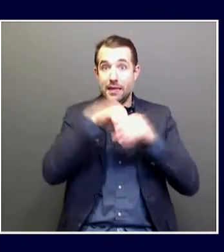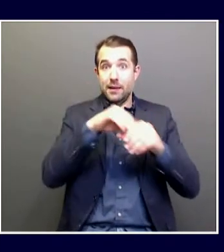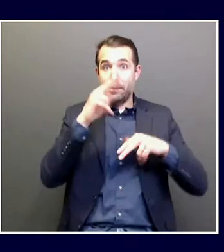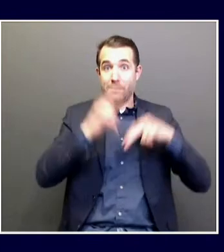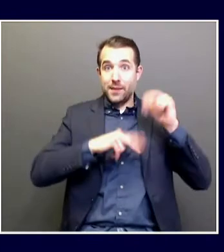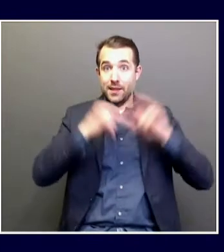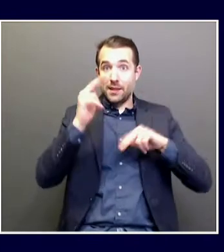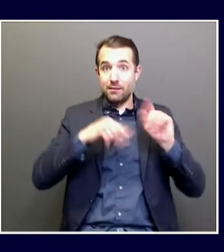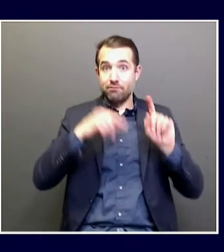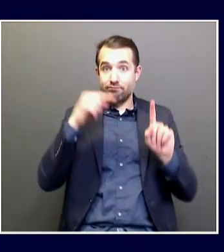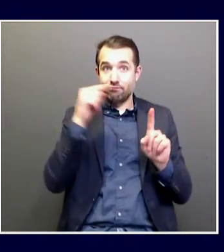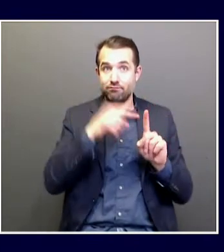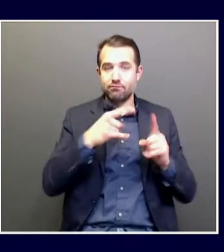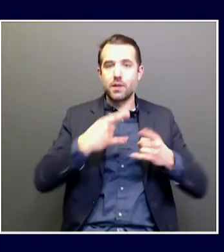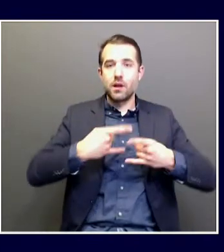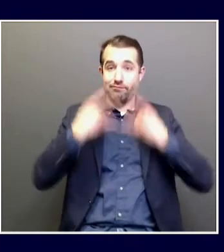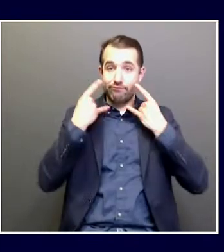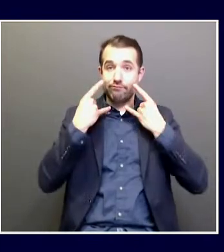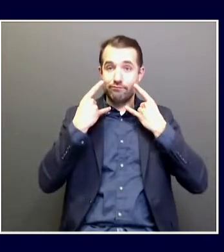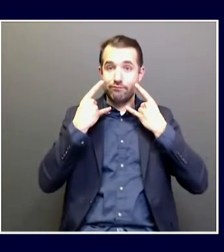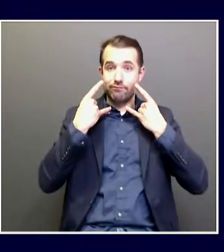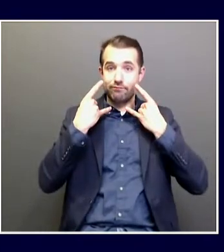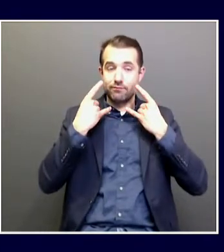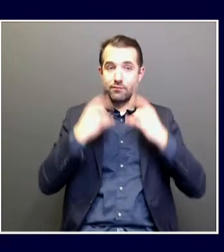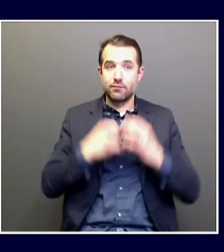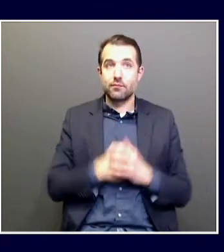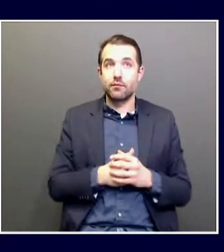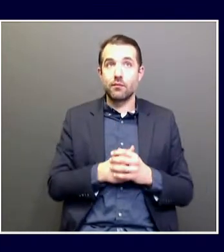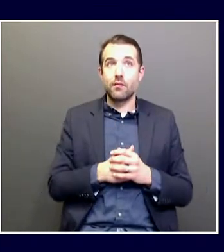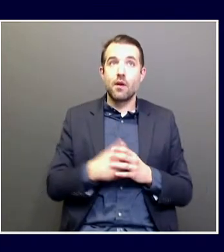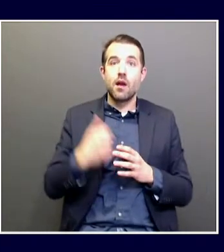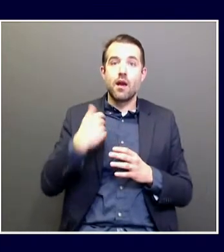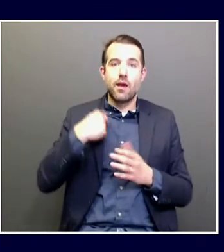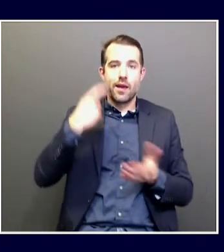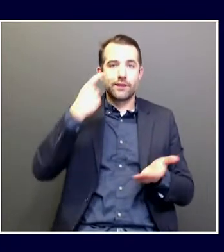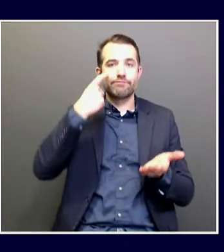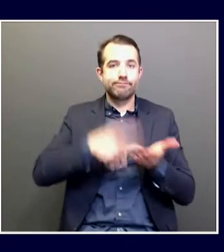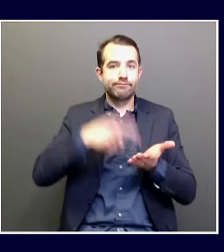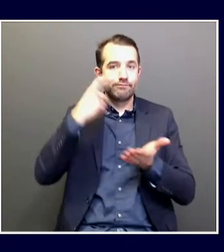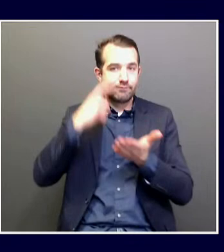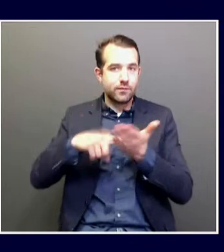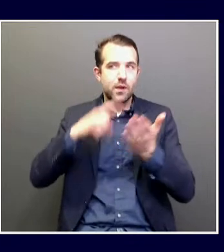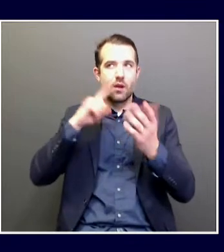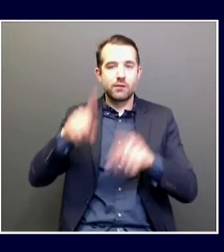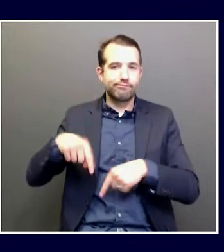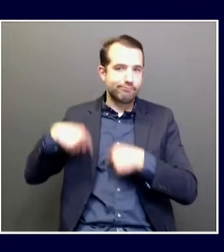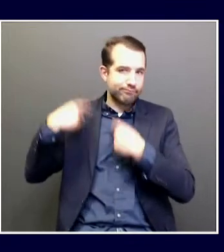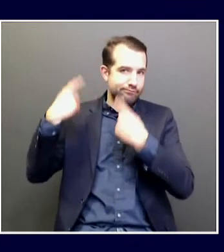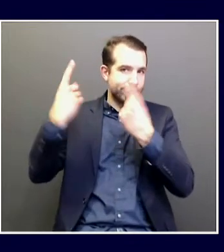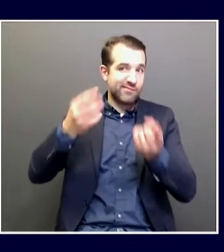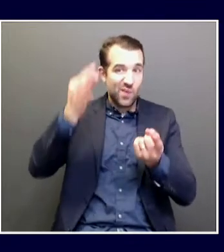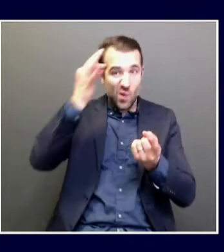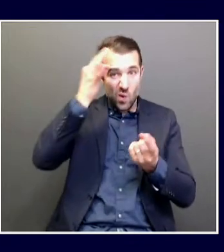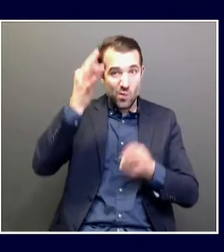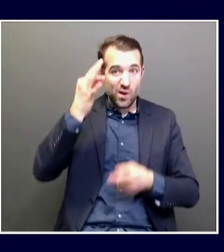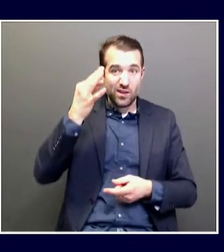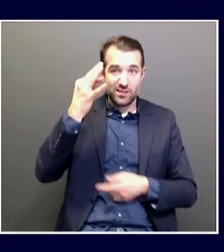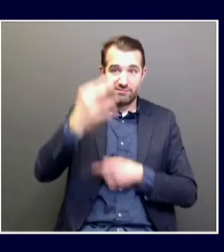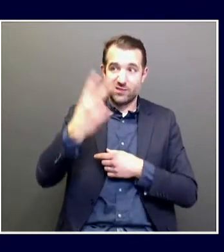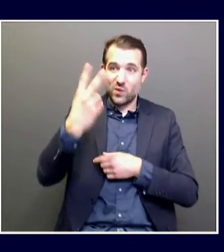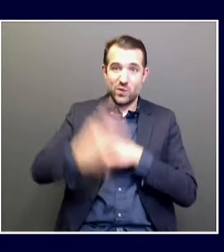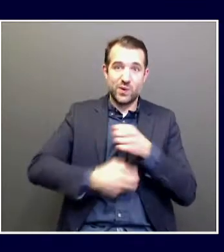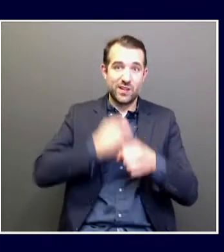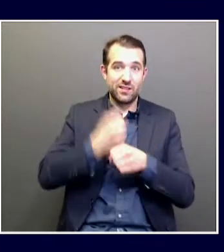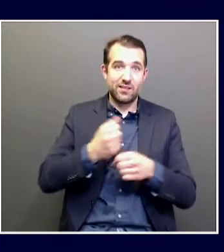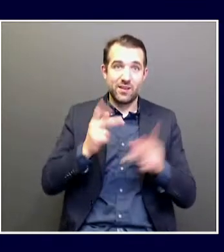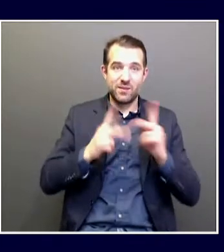mask. We recognize the fact that, it's been a long pandemic and there's a lot of fatigue that happens, but wearing